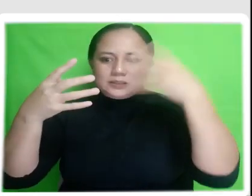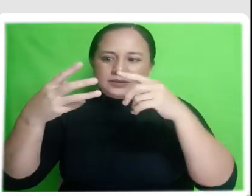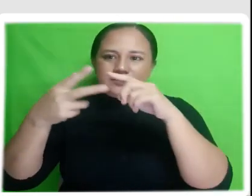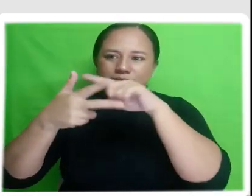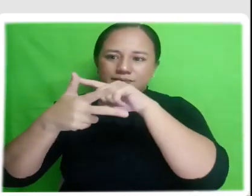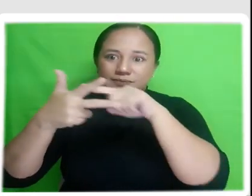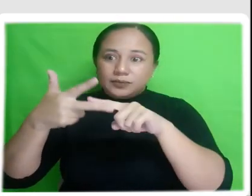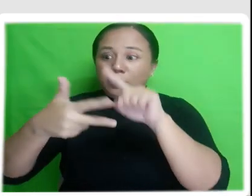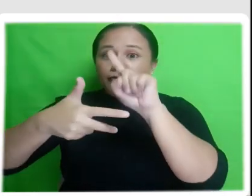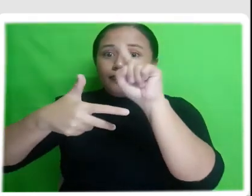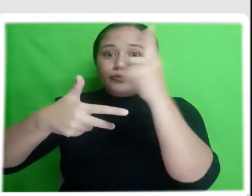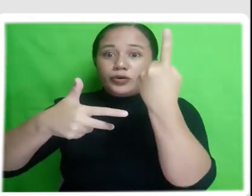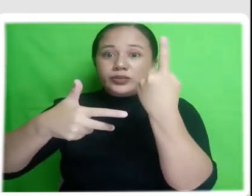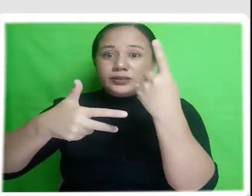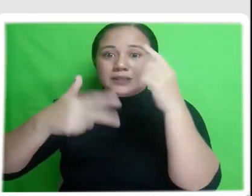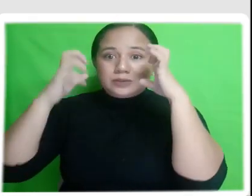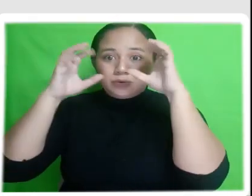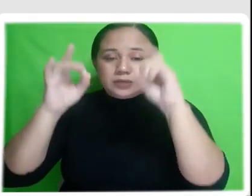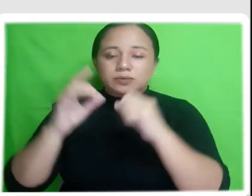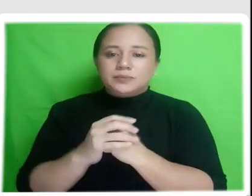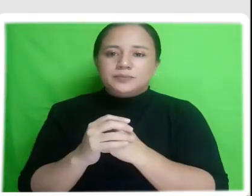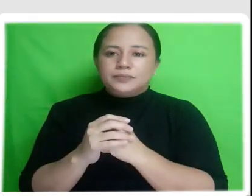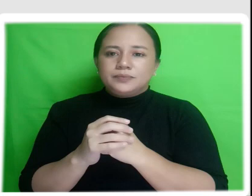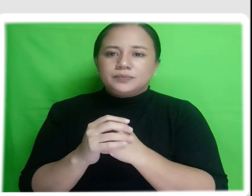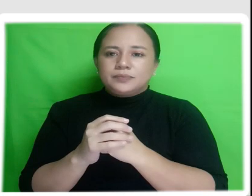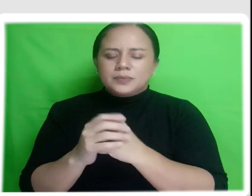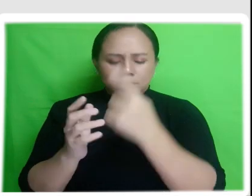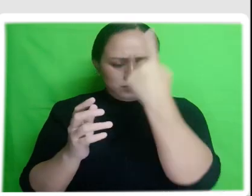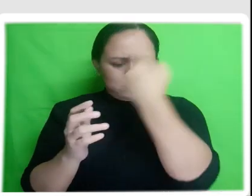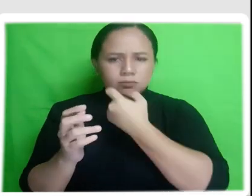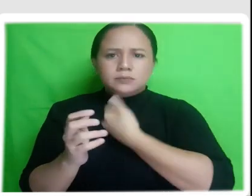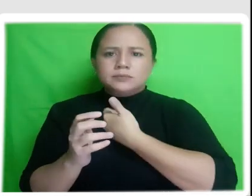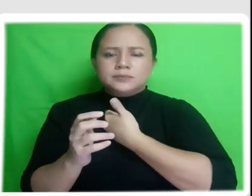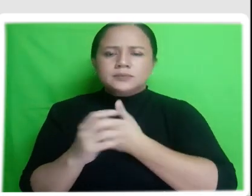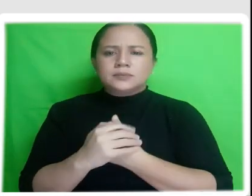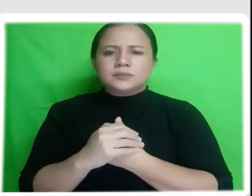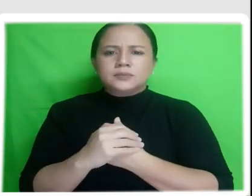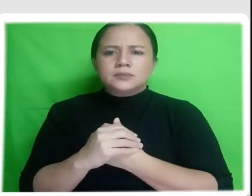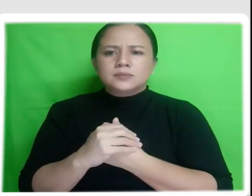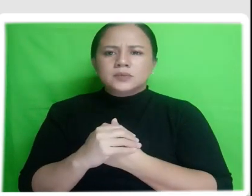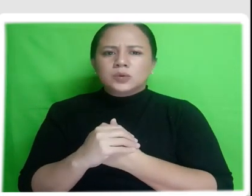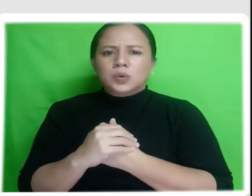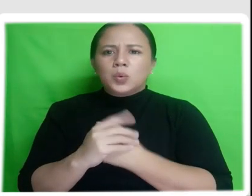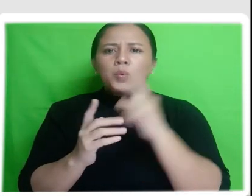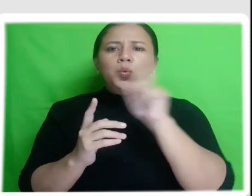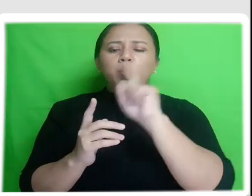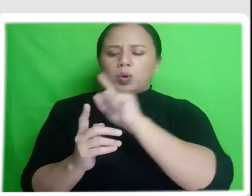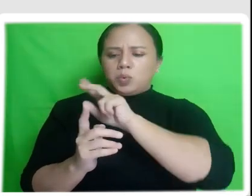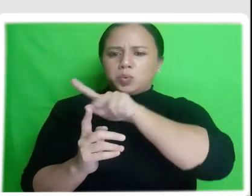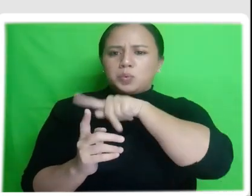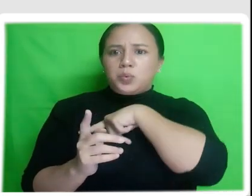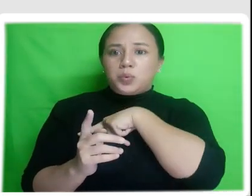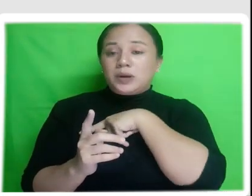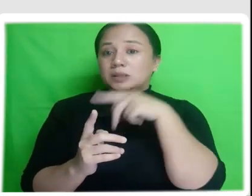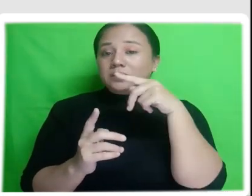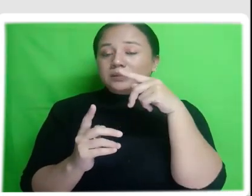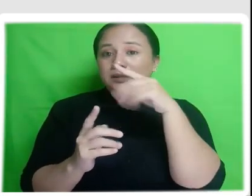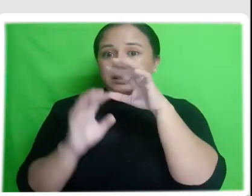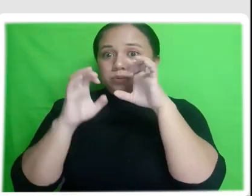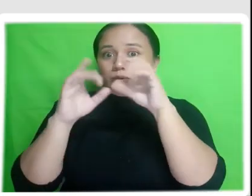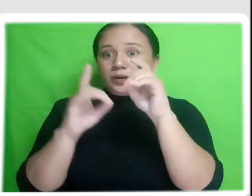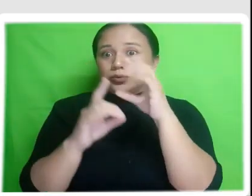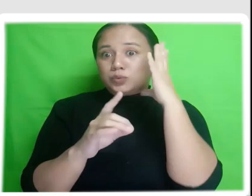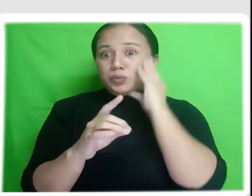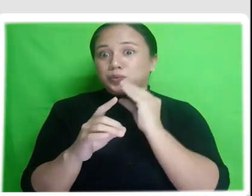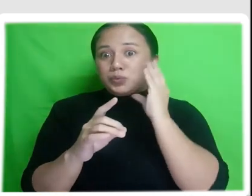education. Ask ourselves, what personal educational experiences or observations